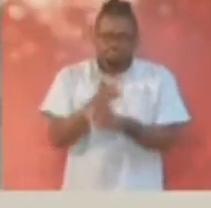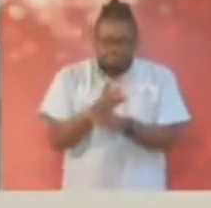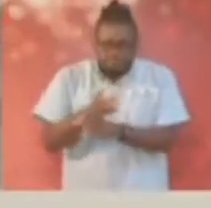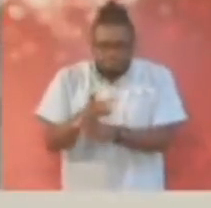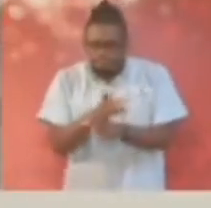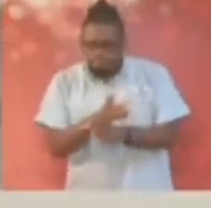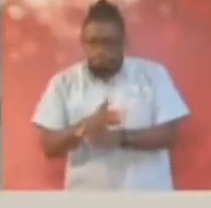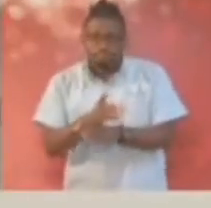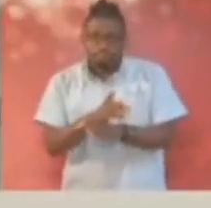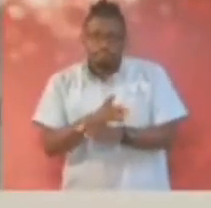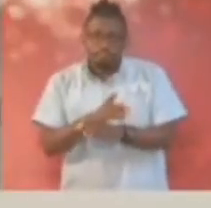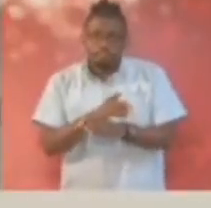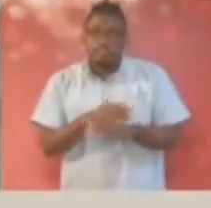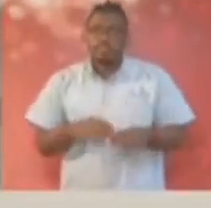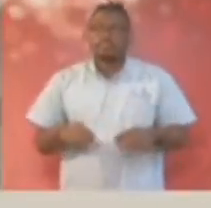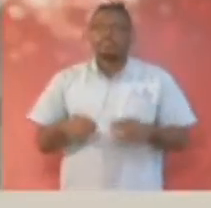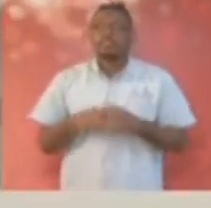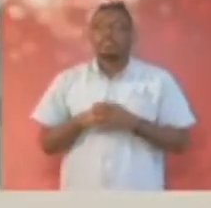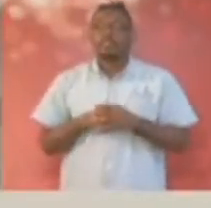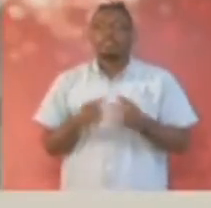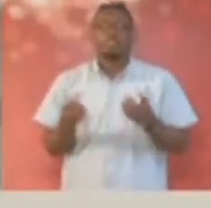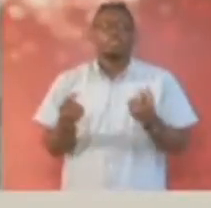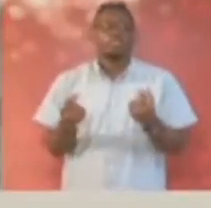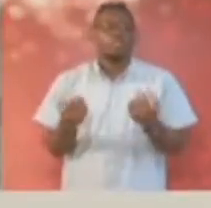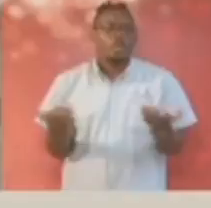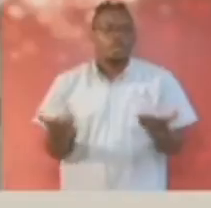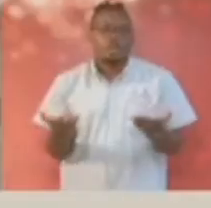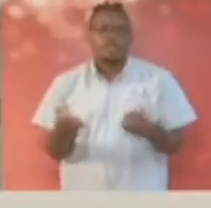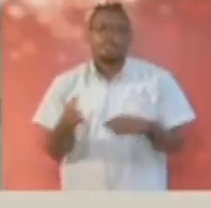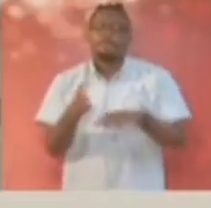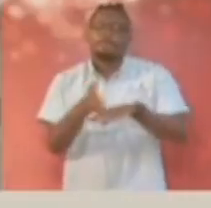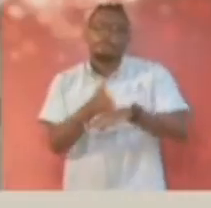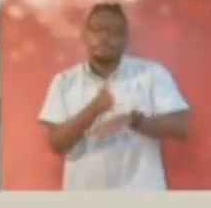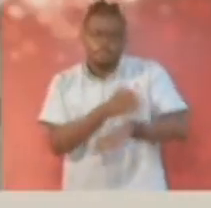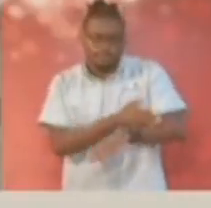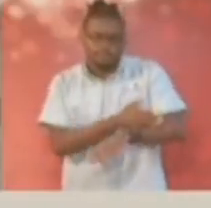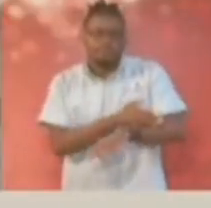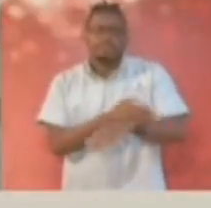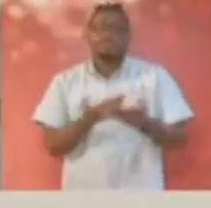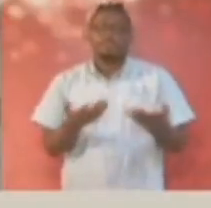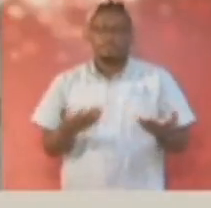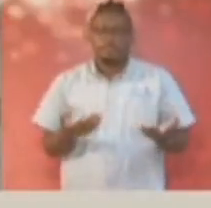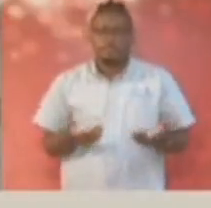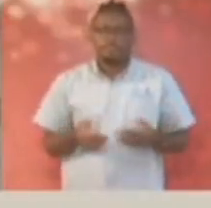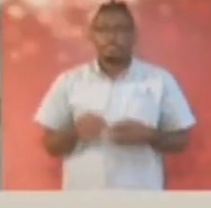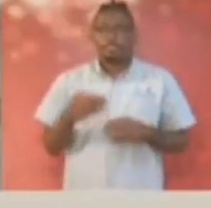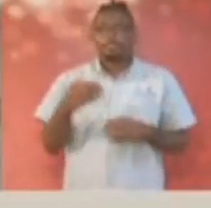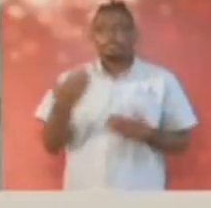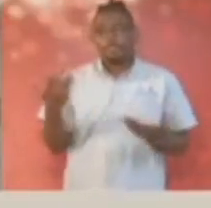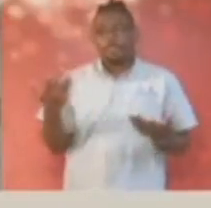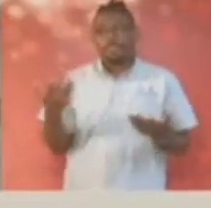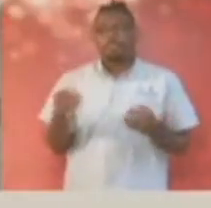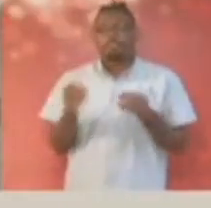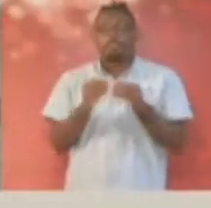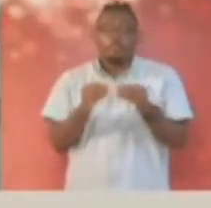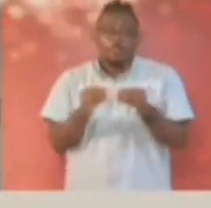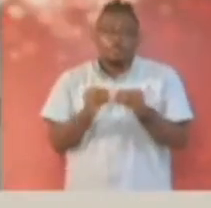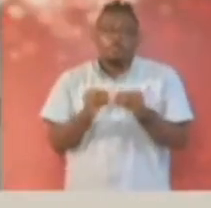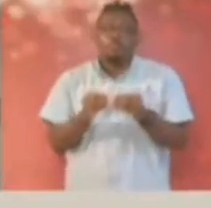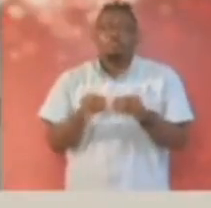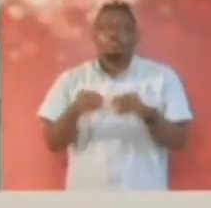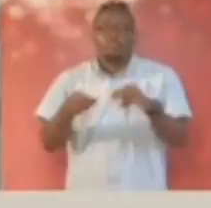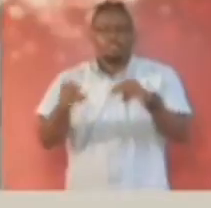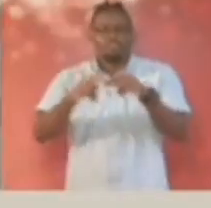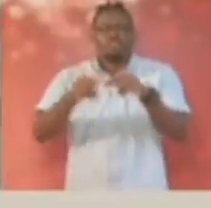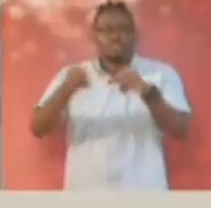Primary healthcare networks to address it by also strengthening the response by the health sector in terms of increased